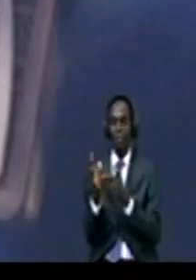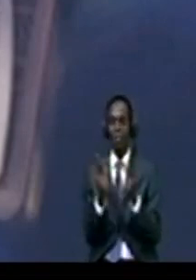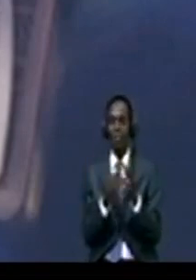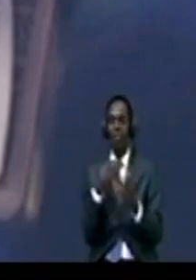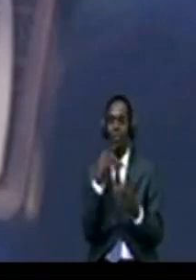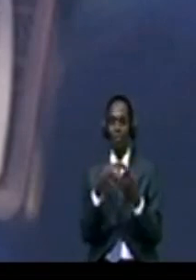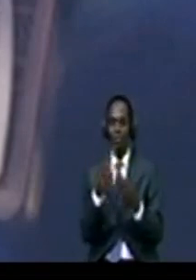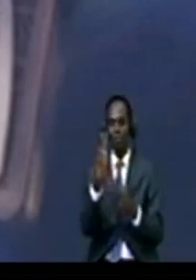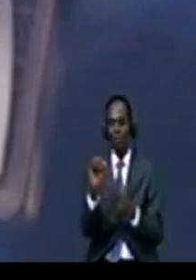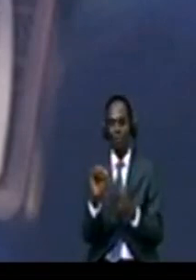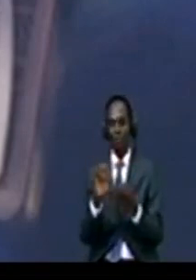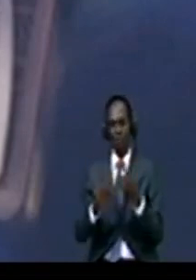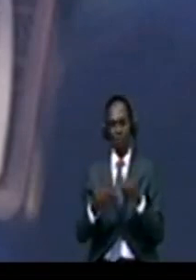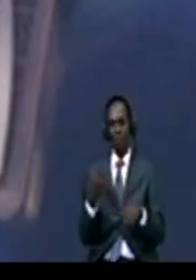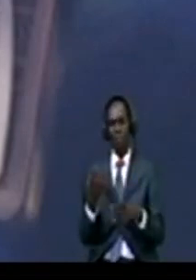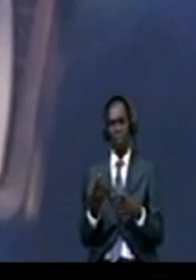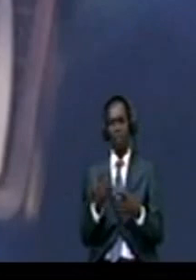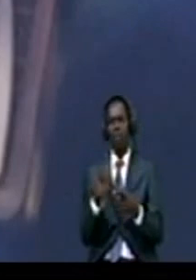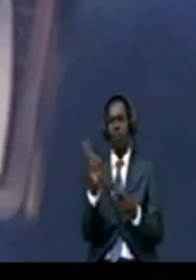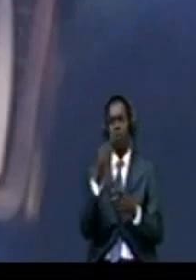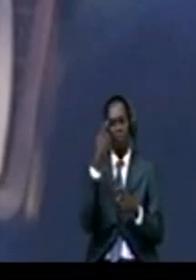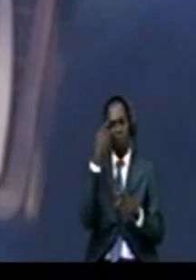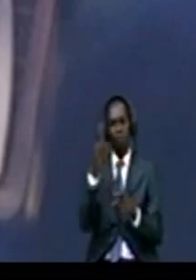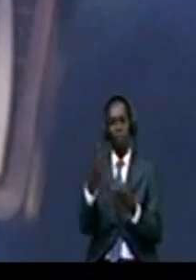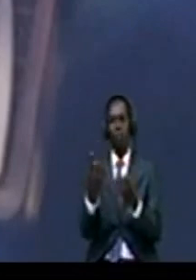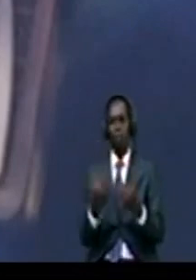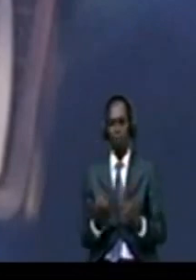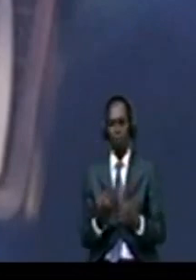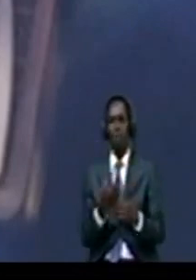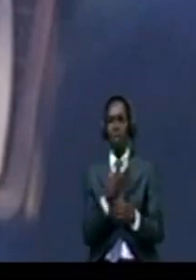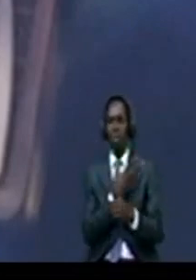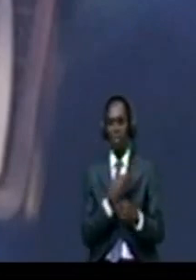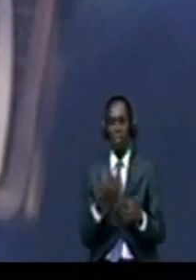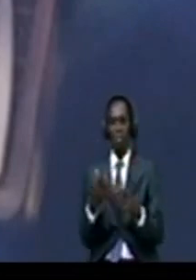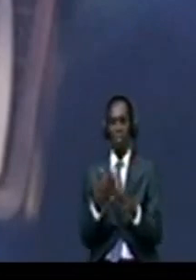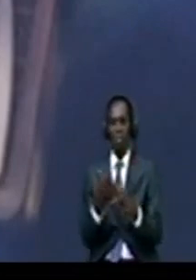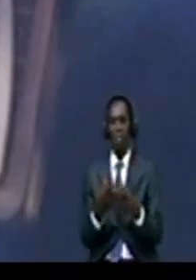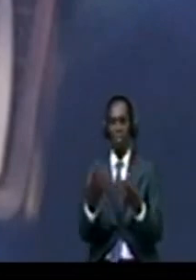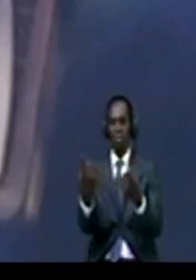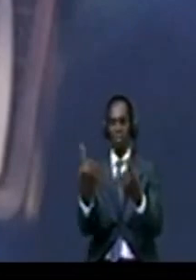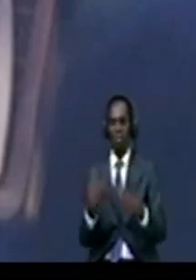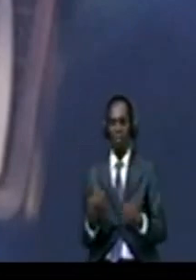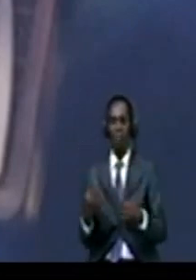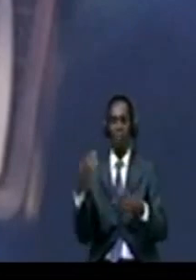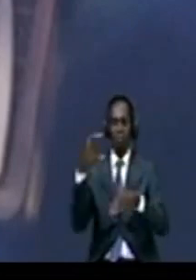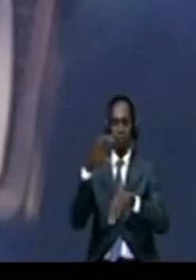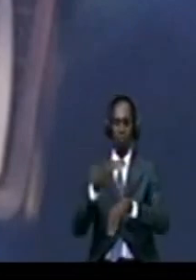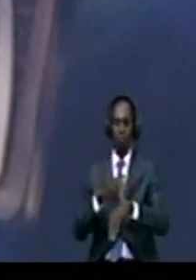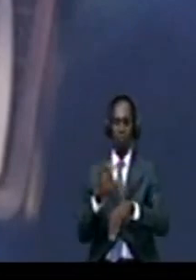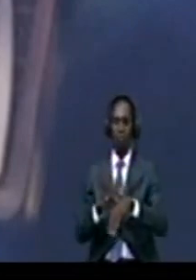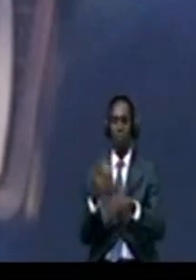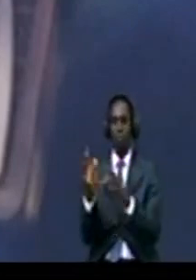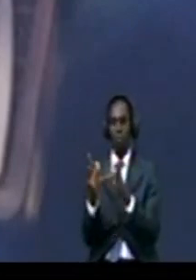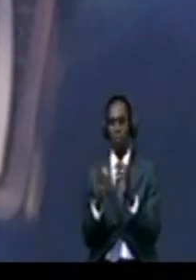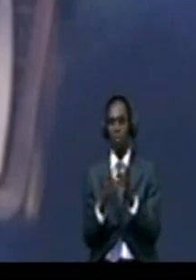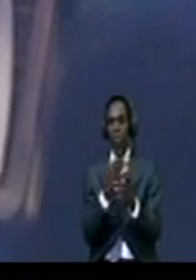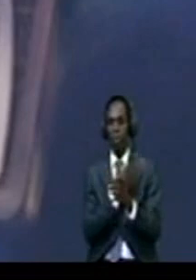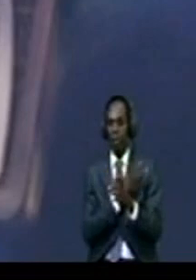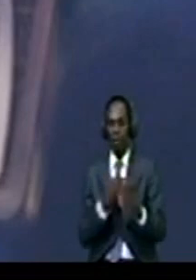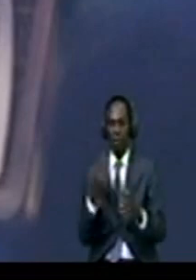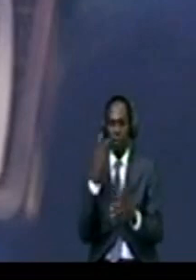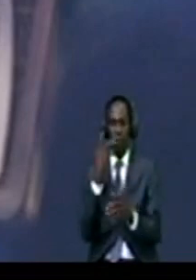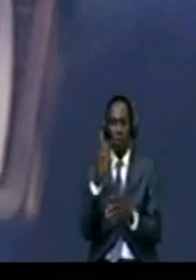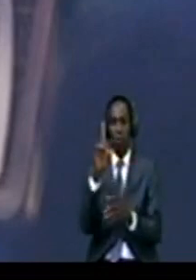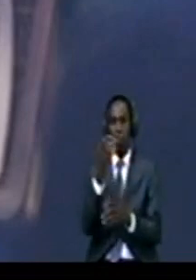Friend, wherefore art thou come? Then came they and laid hands on Jesus and took him. And behold, one of them which were